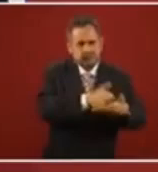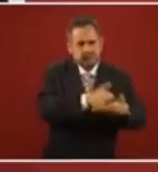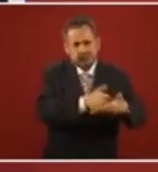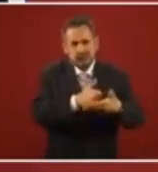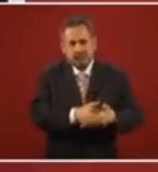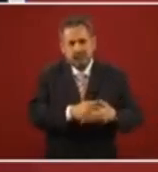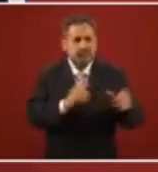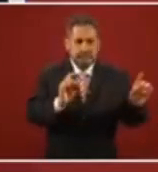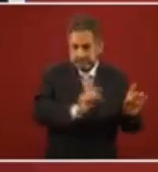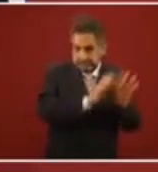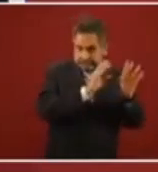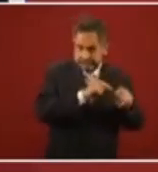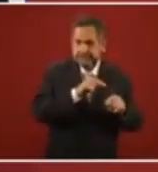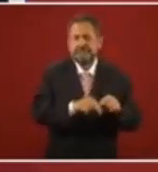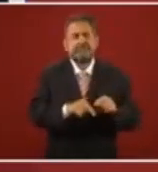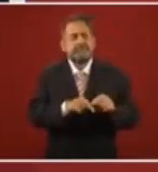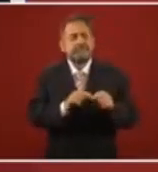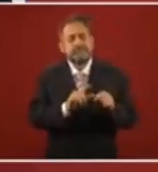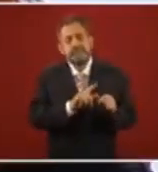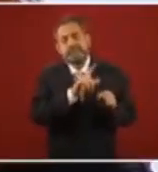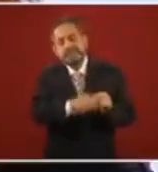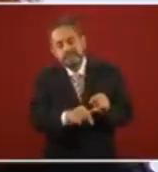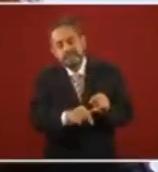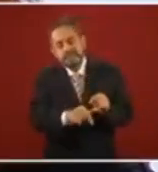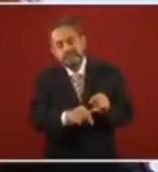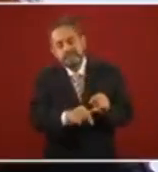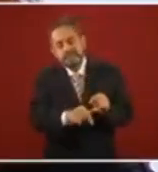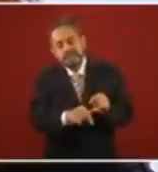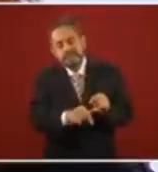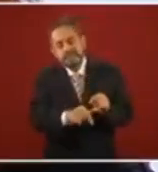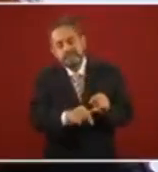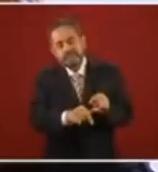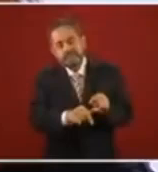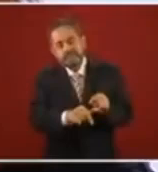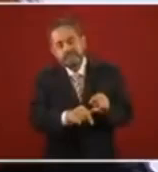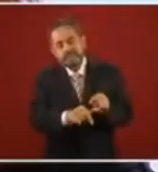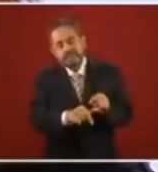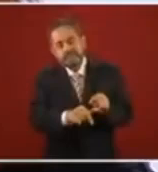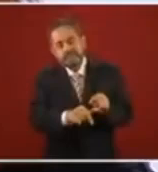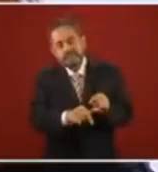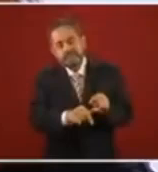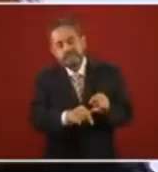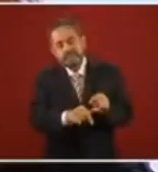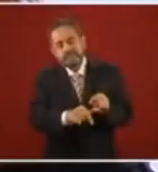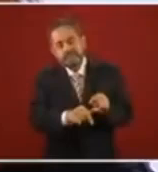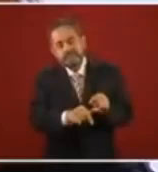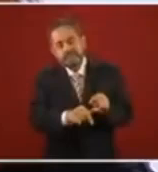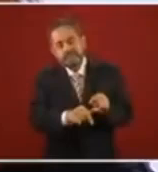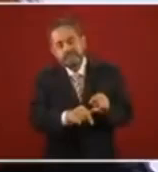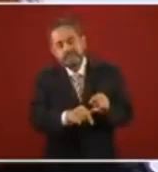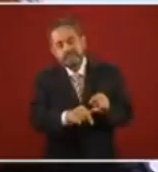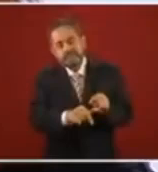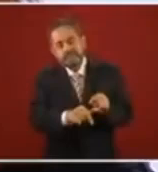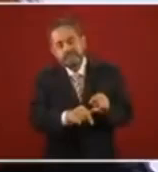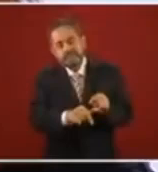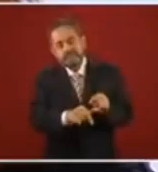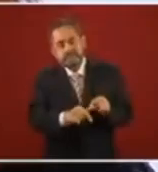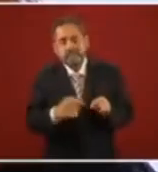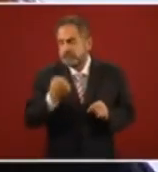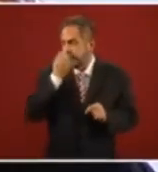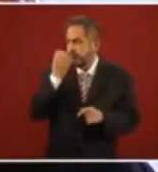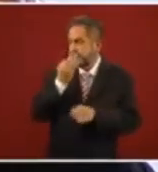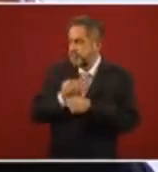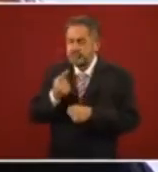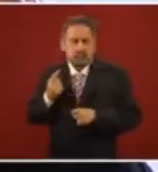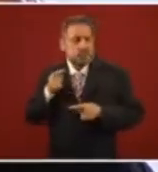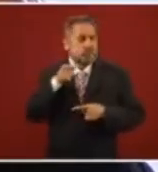...en los procesos resilientes de estudiantes... ...in helping the students become resilient and return to school...